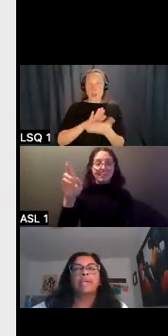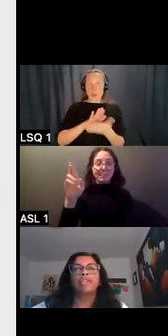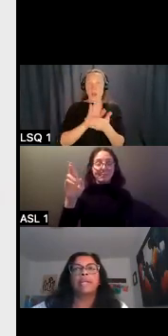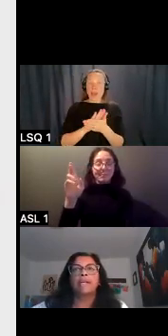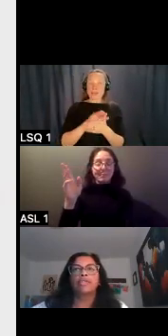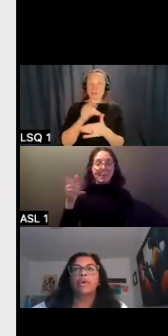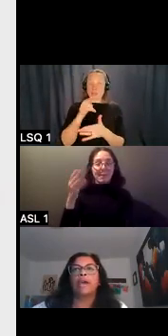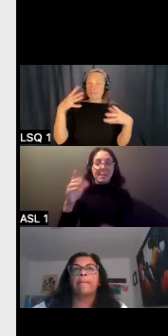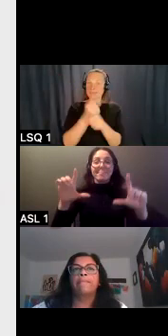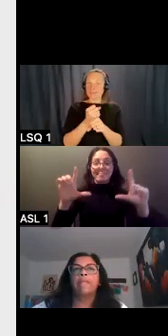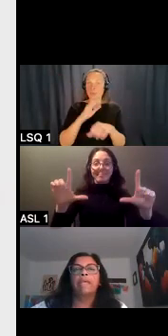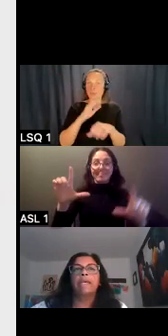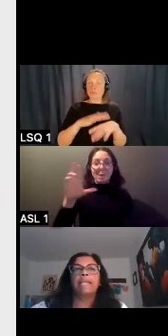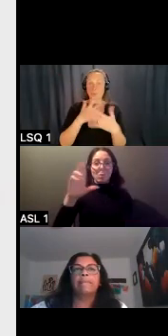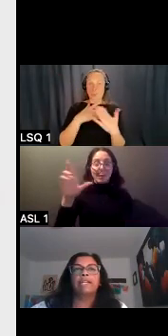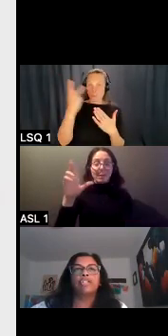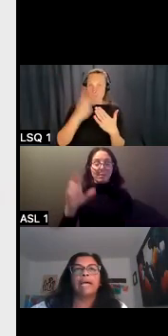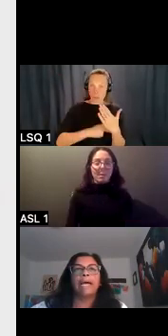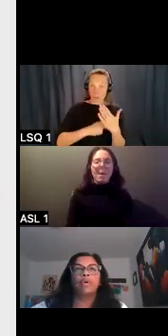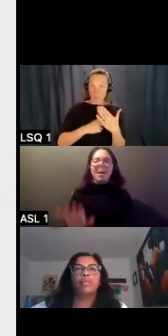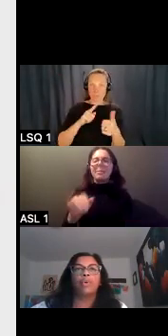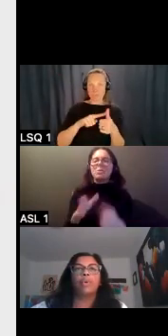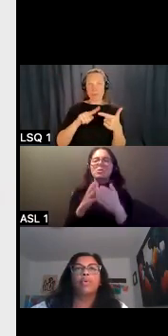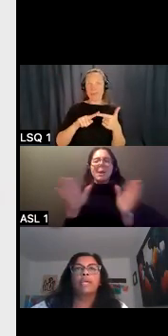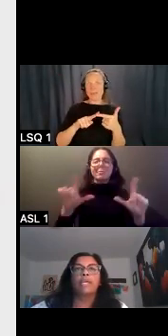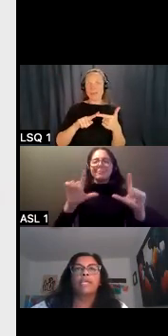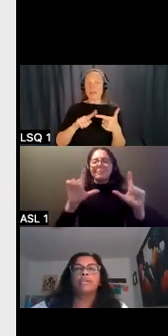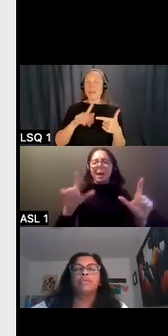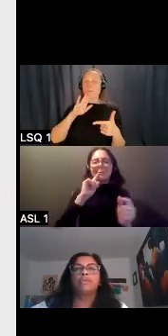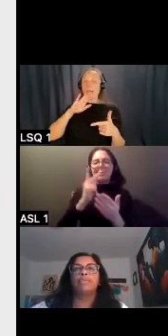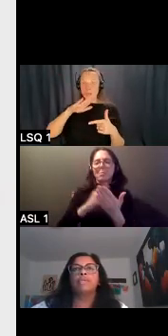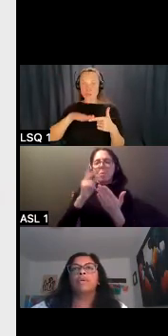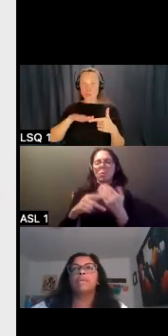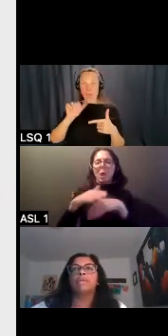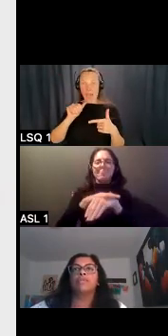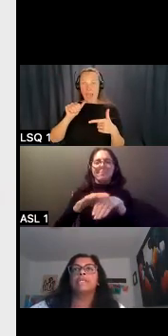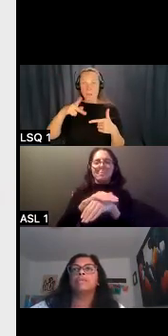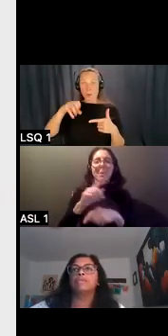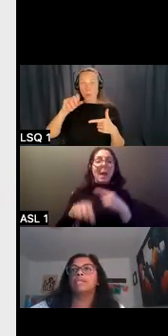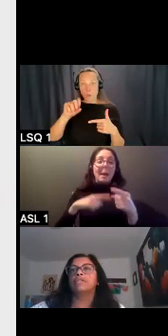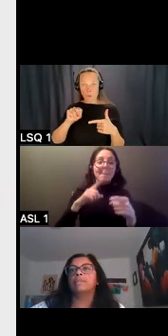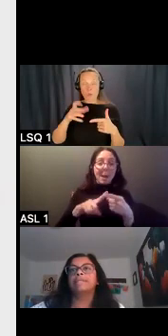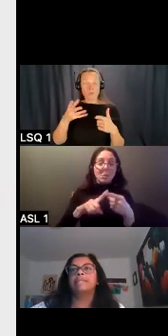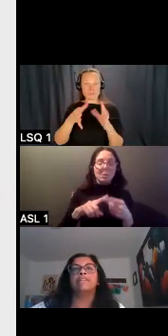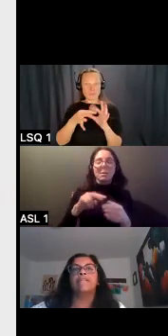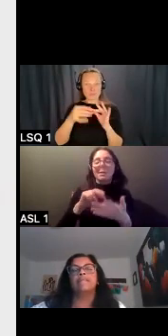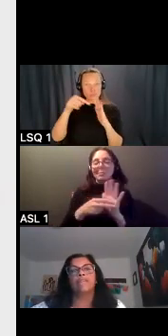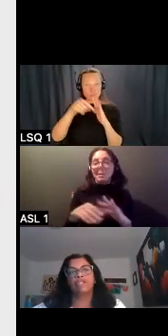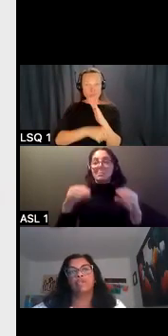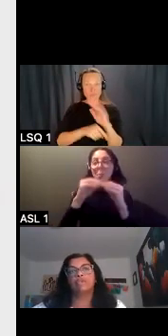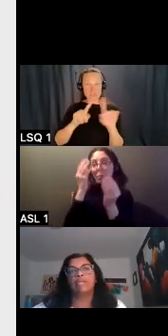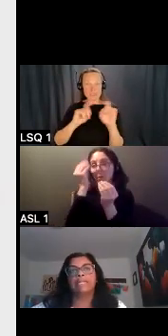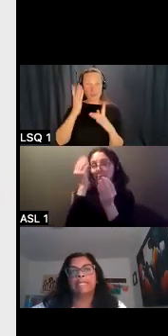The page is a general site of the program. The page about includes more information